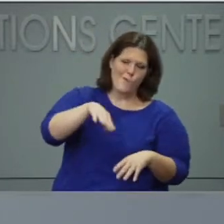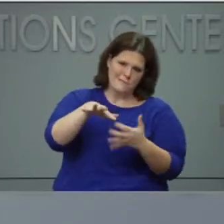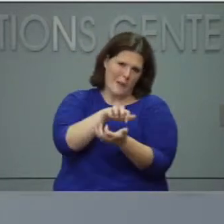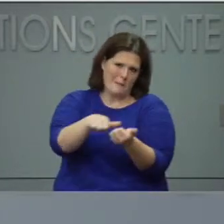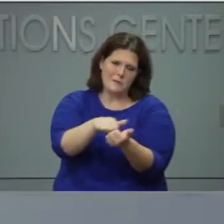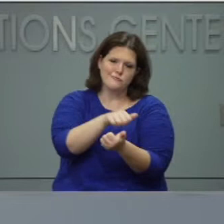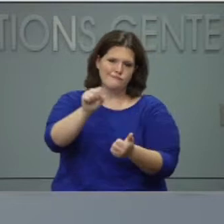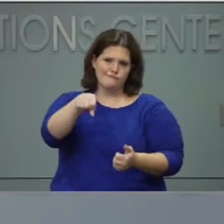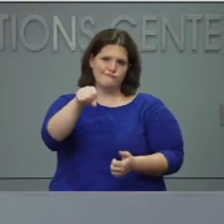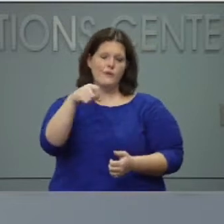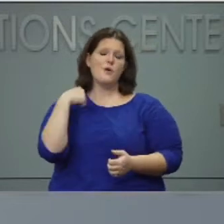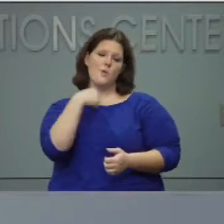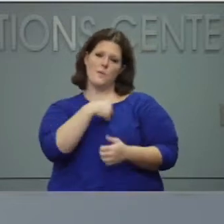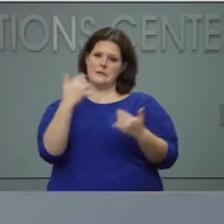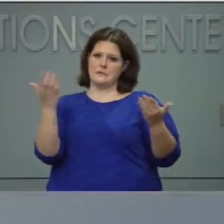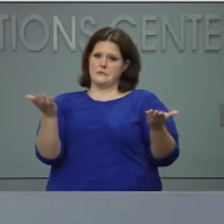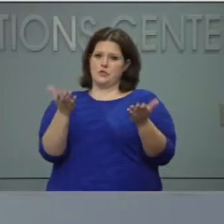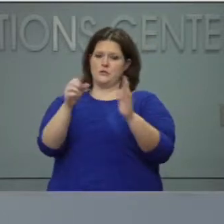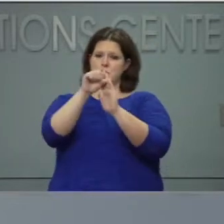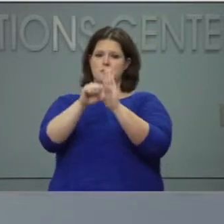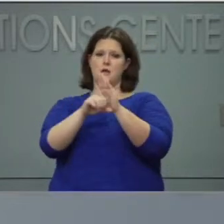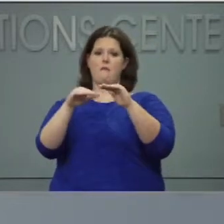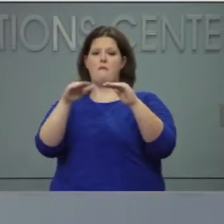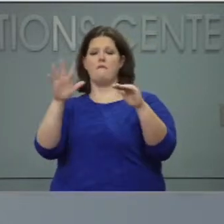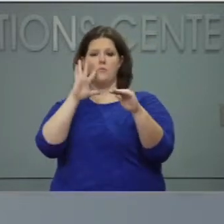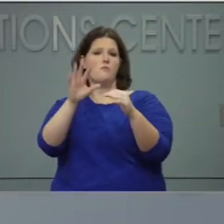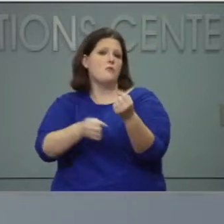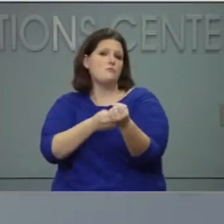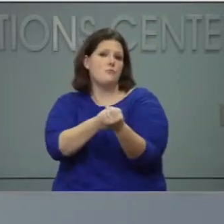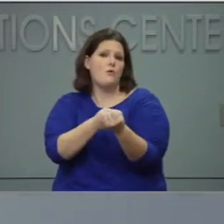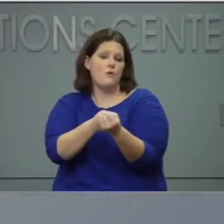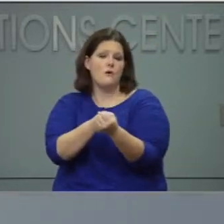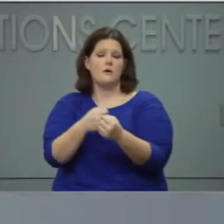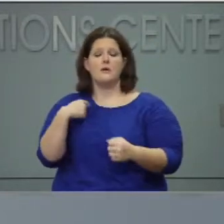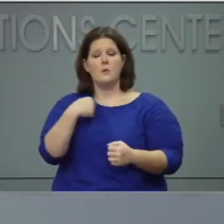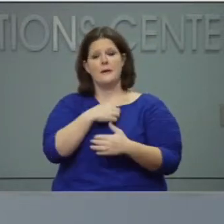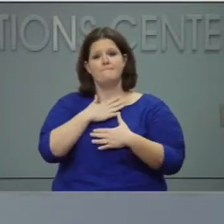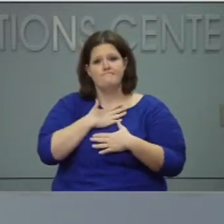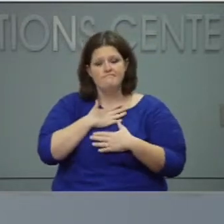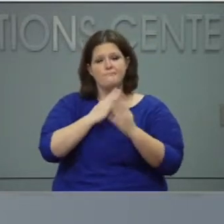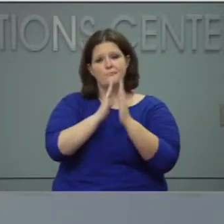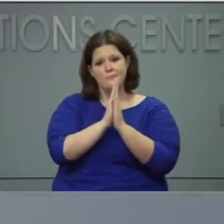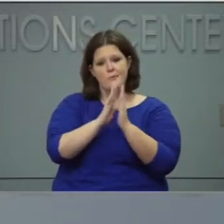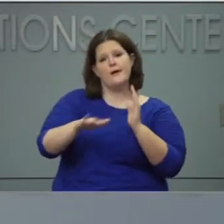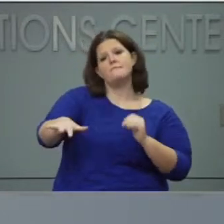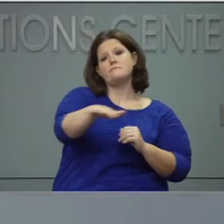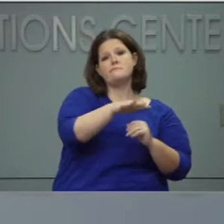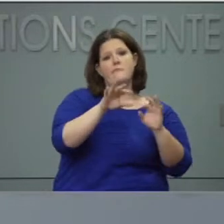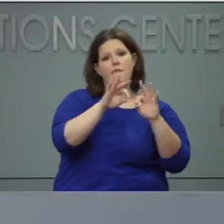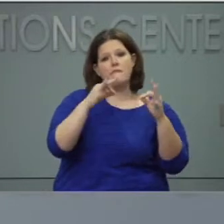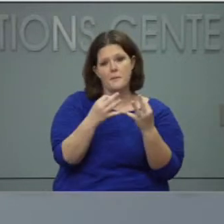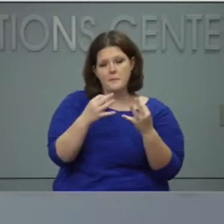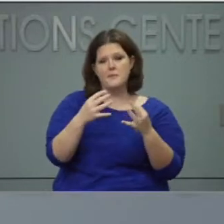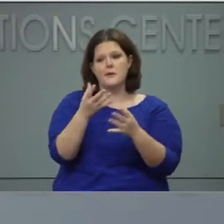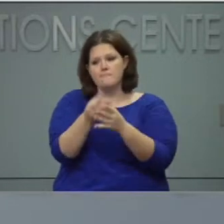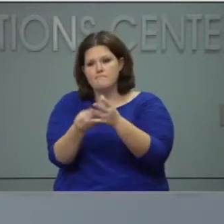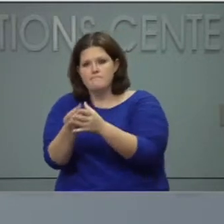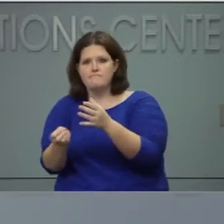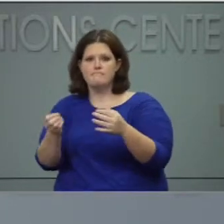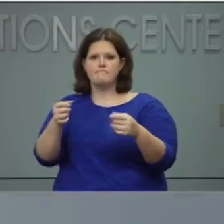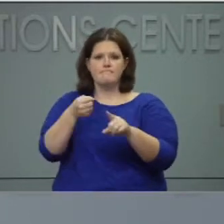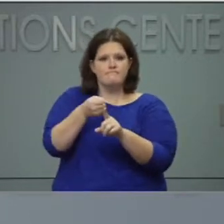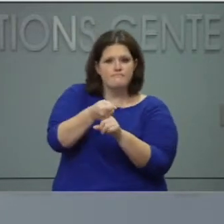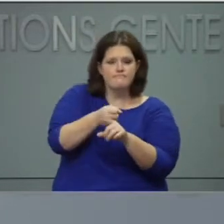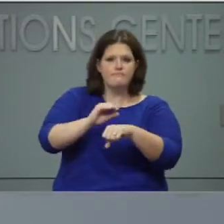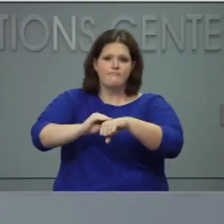level. Our prayers are with families and businesses that have been affected, and we want to thank everybody involved in rescue